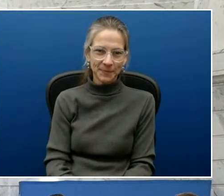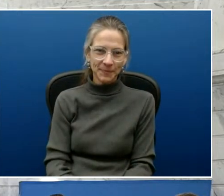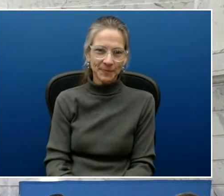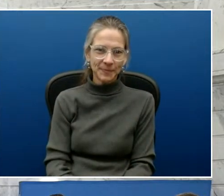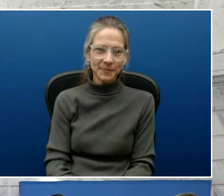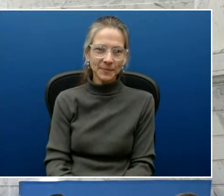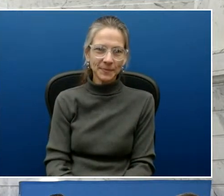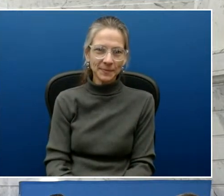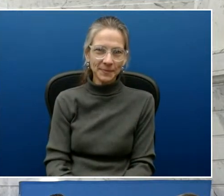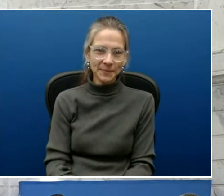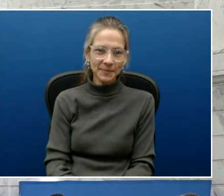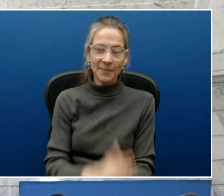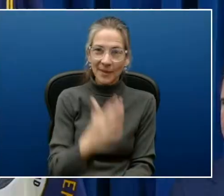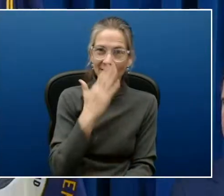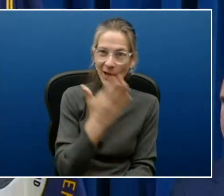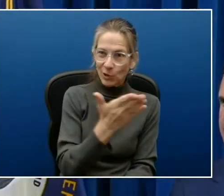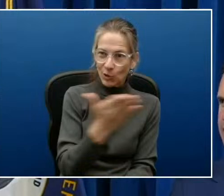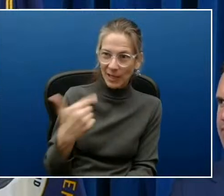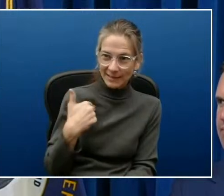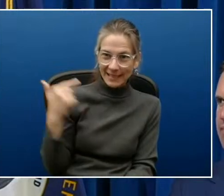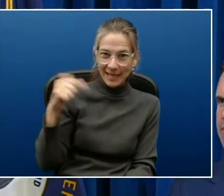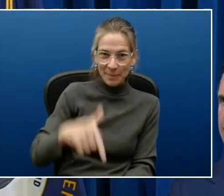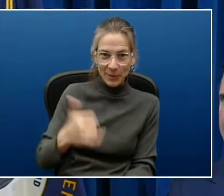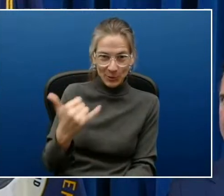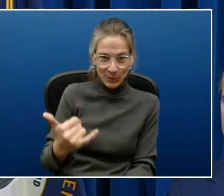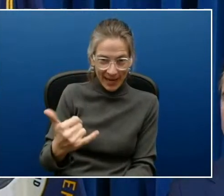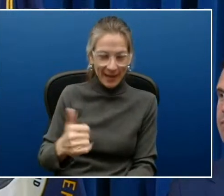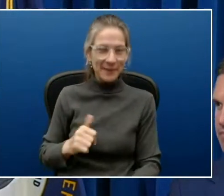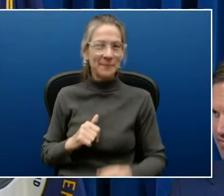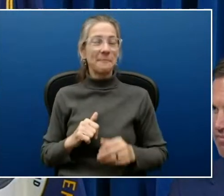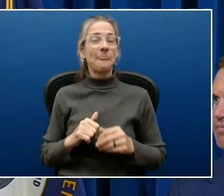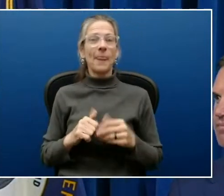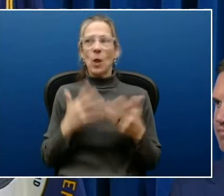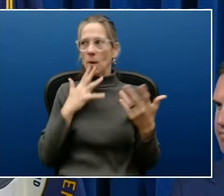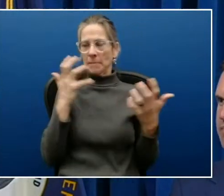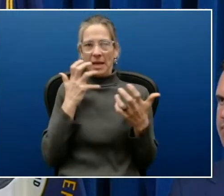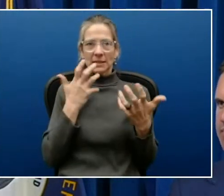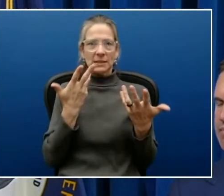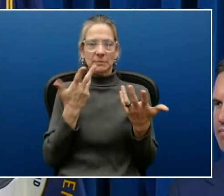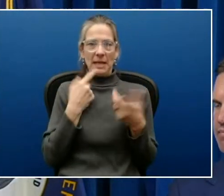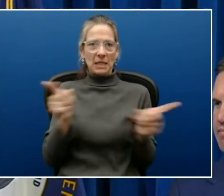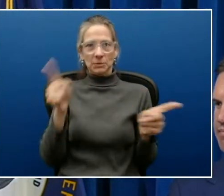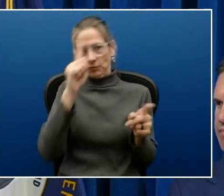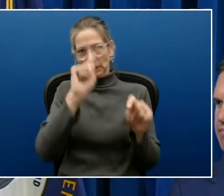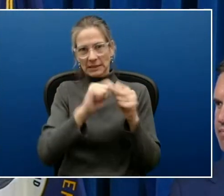Thank you, everybody, for having us here today, and what amazing announcements today for Team Kentucky.